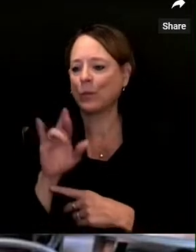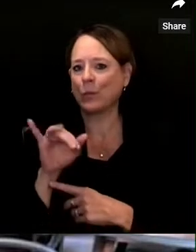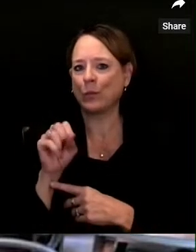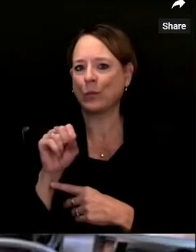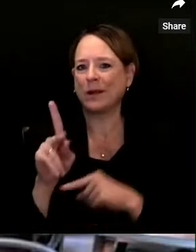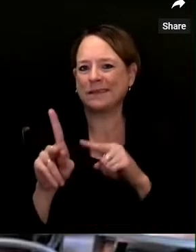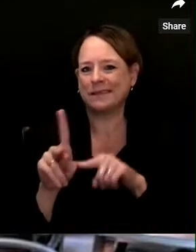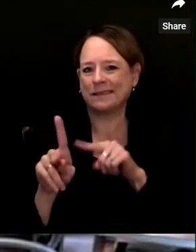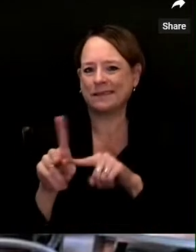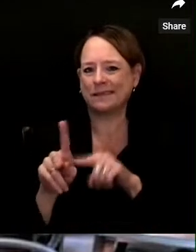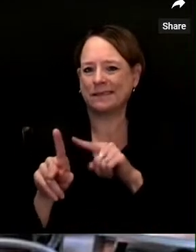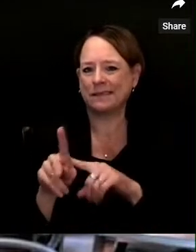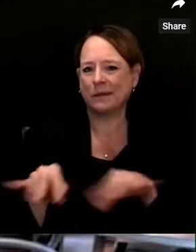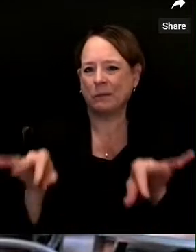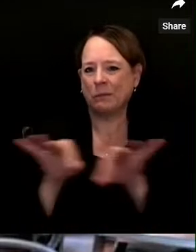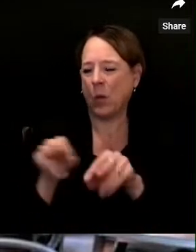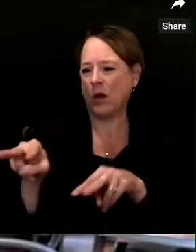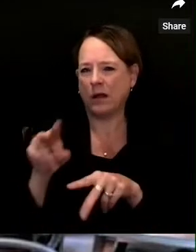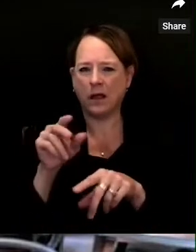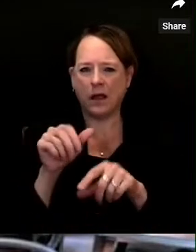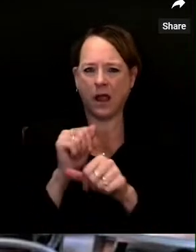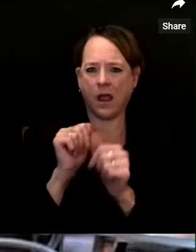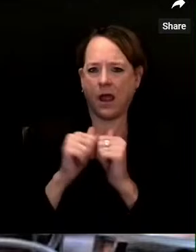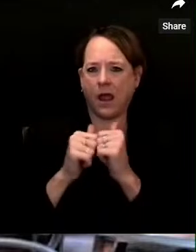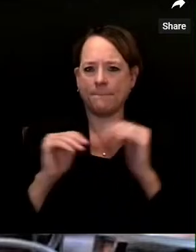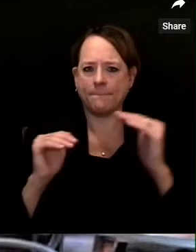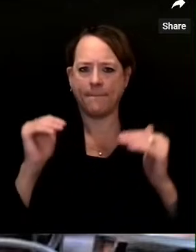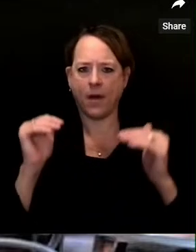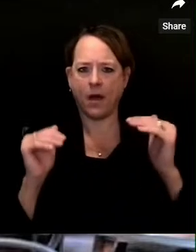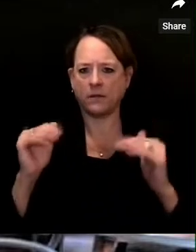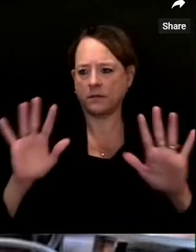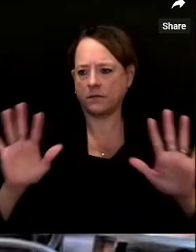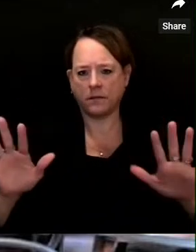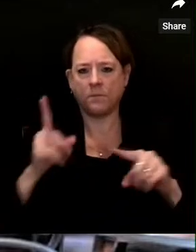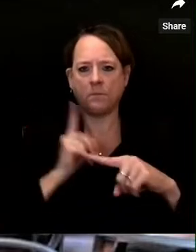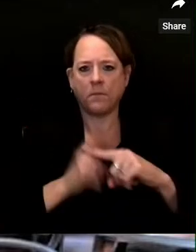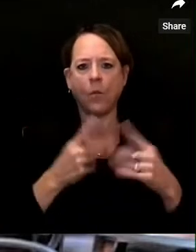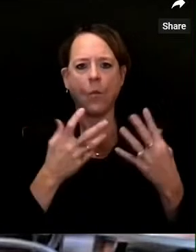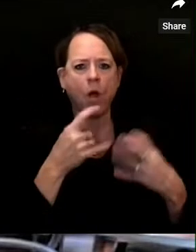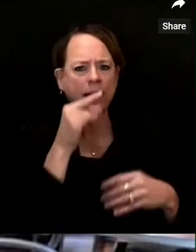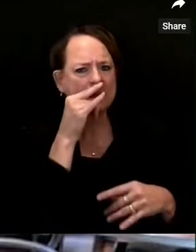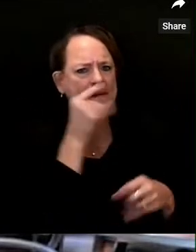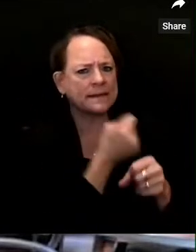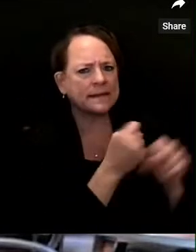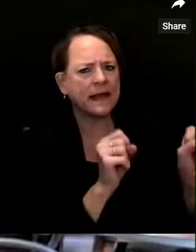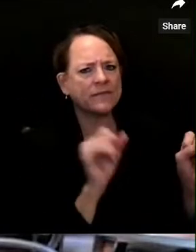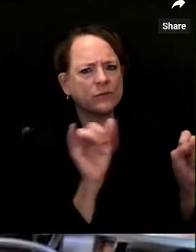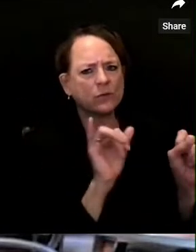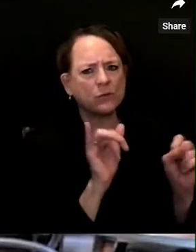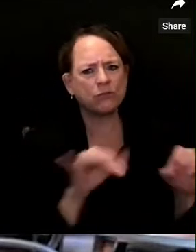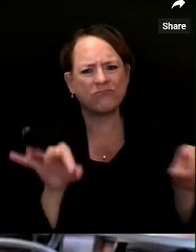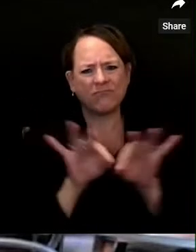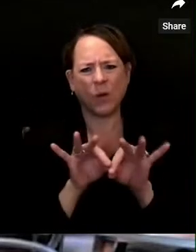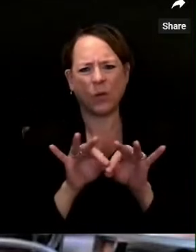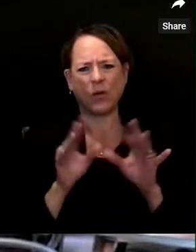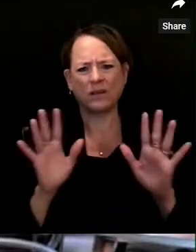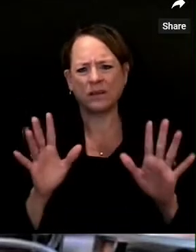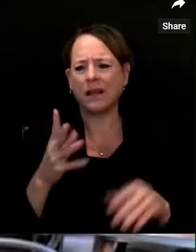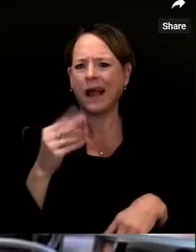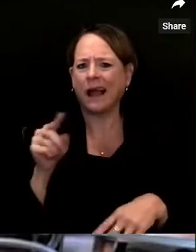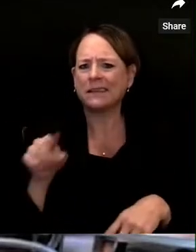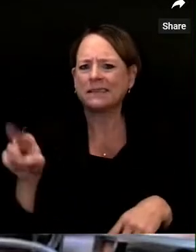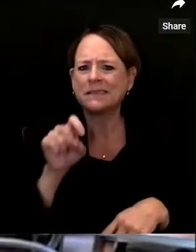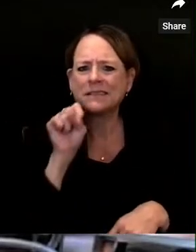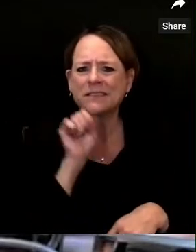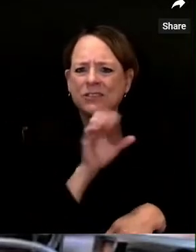while at the same time keeping adults and seniors in particular safe from COVID-19? The way to